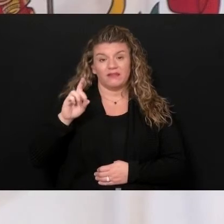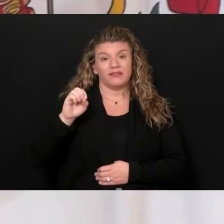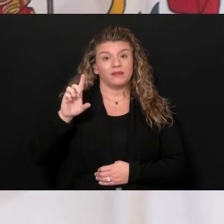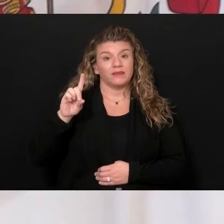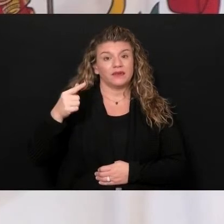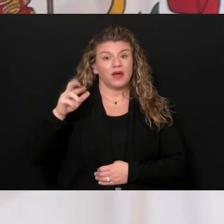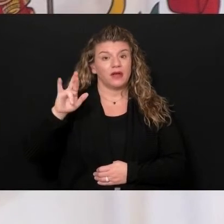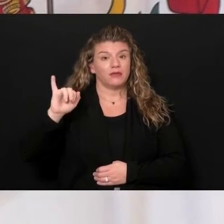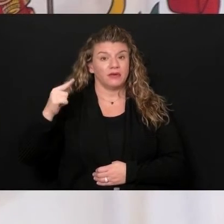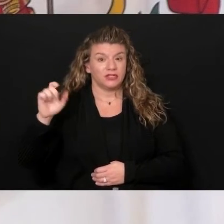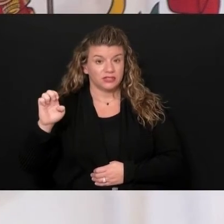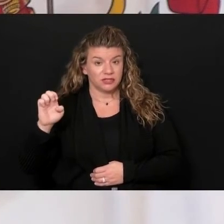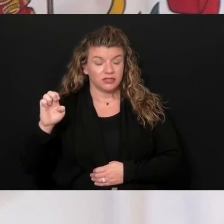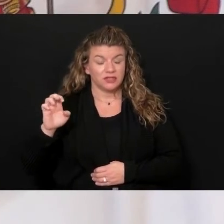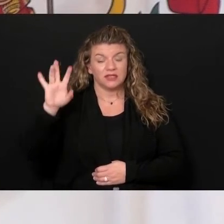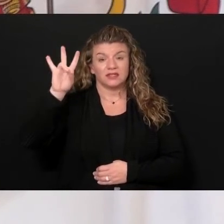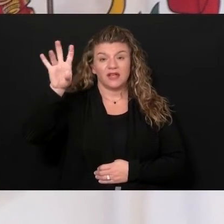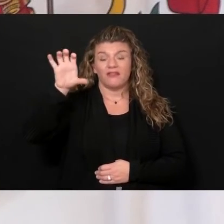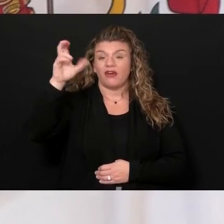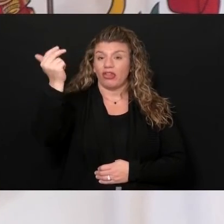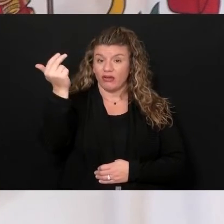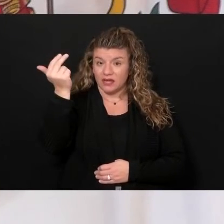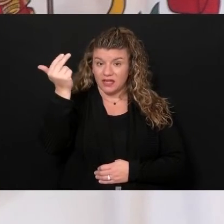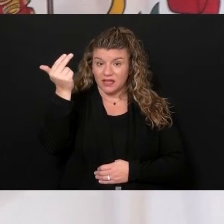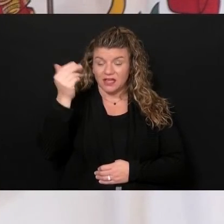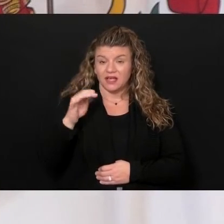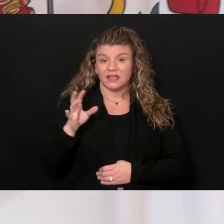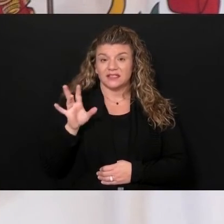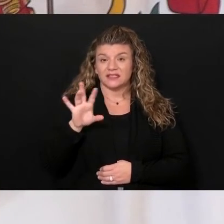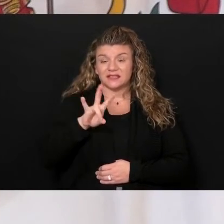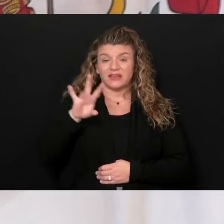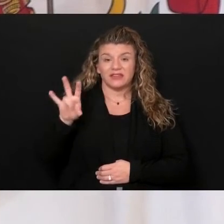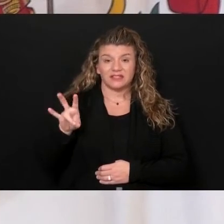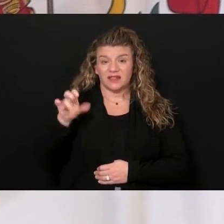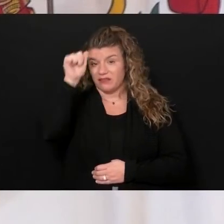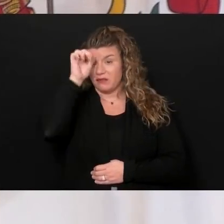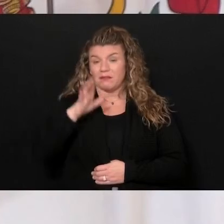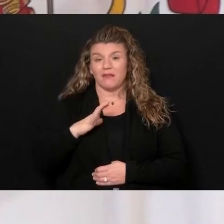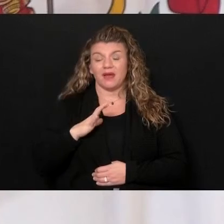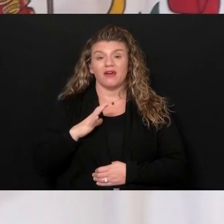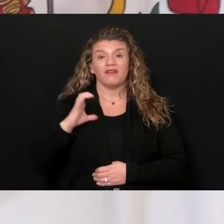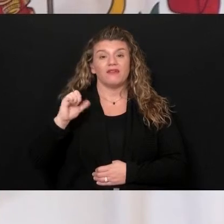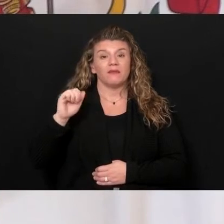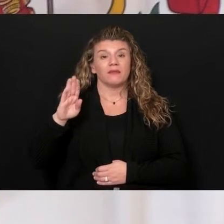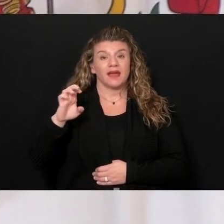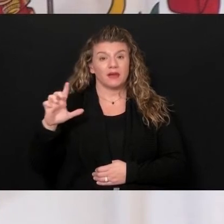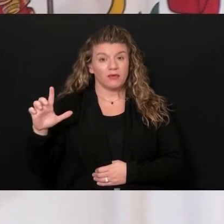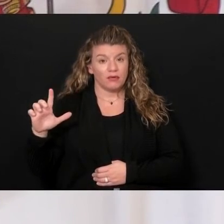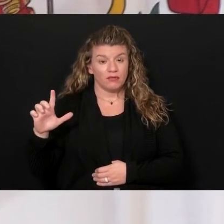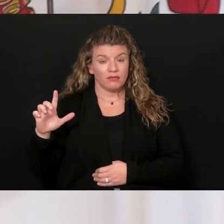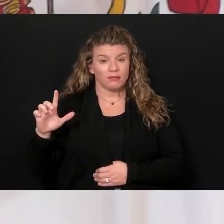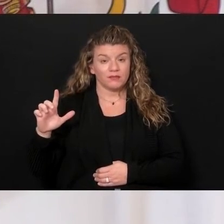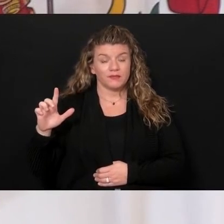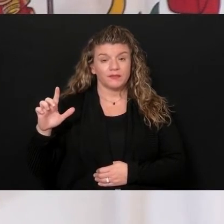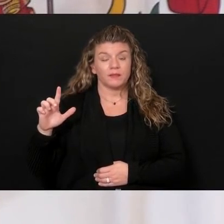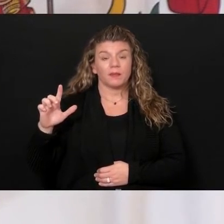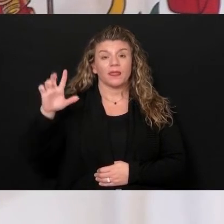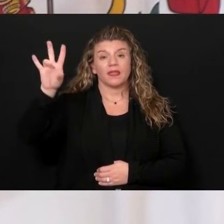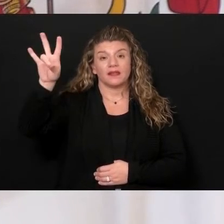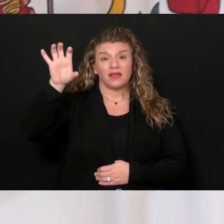Doddridge County. Our 713th death, a 77-year-old male from Cabell County.